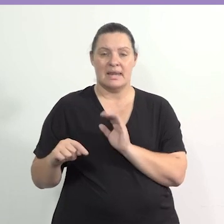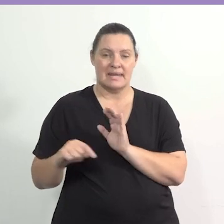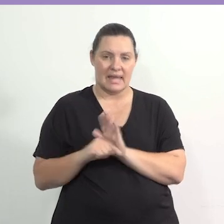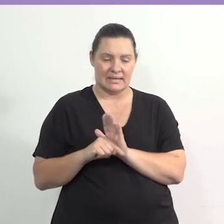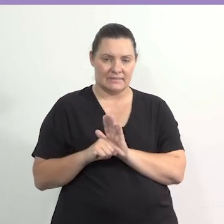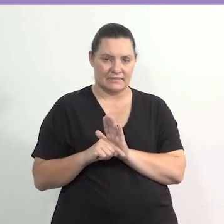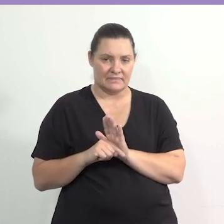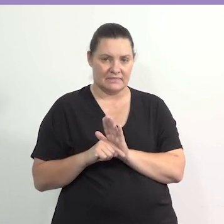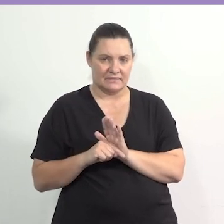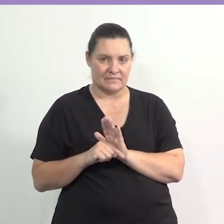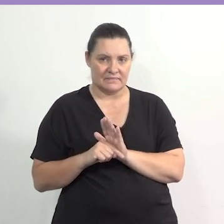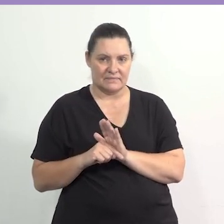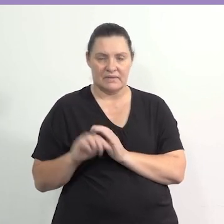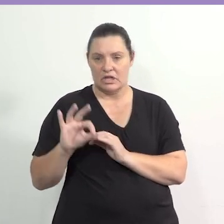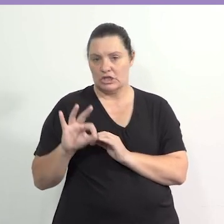negative